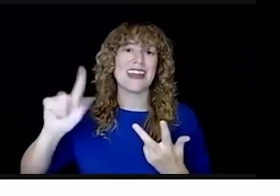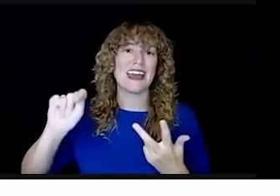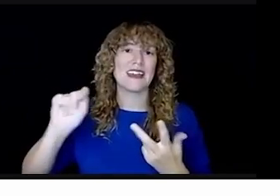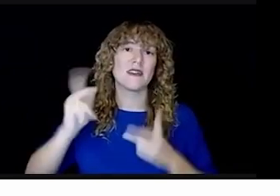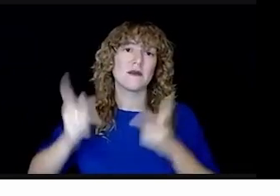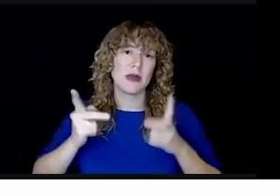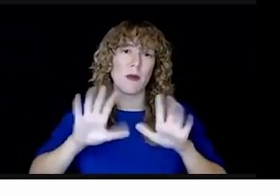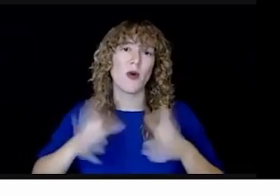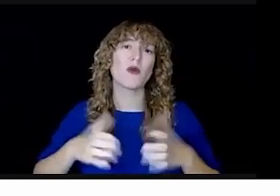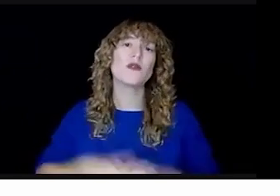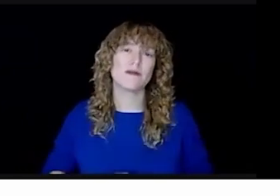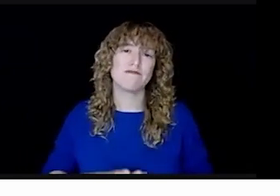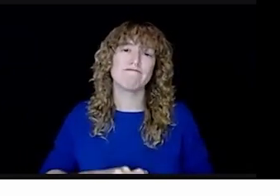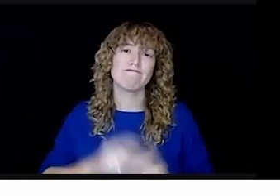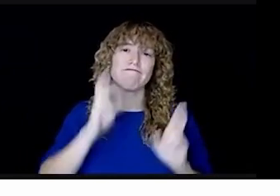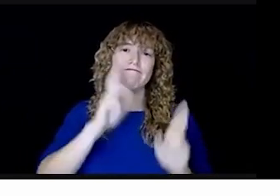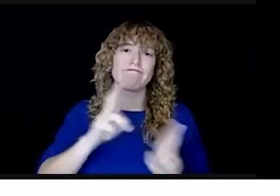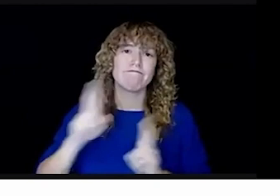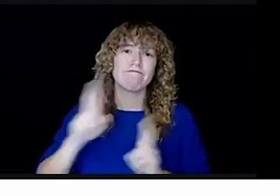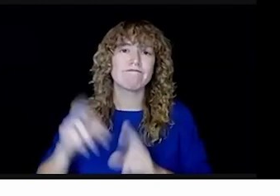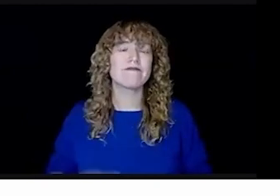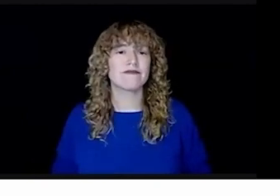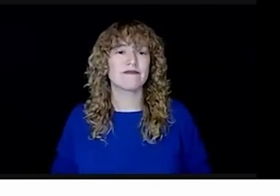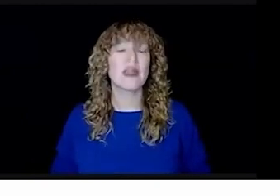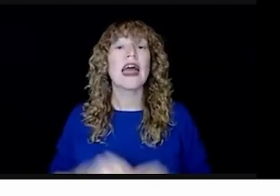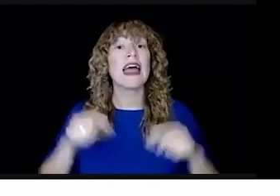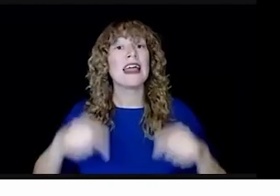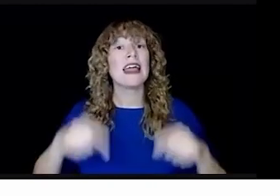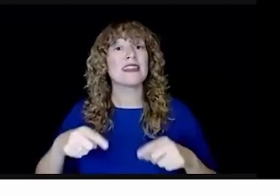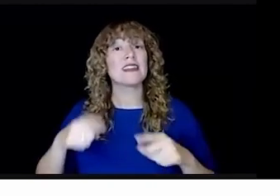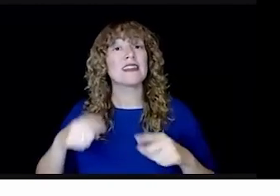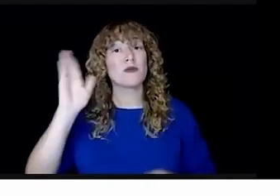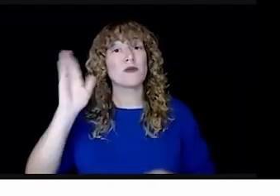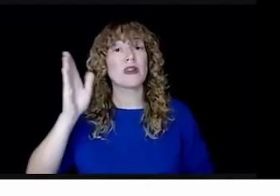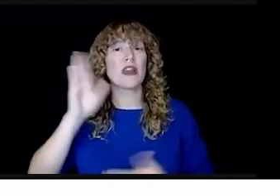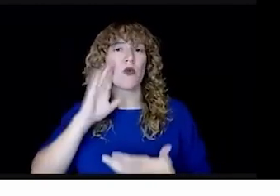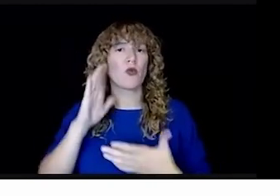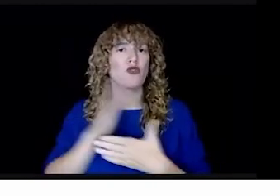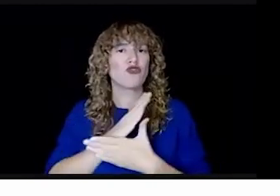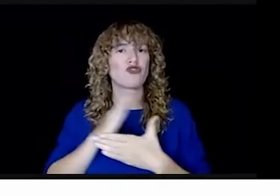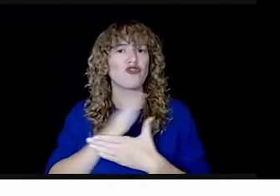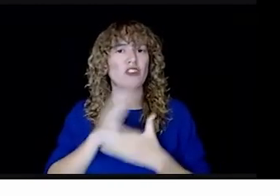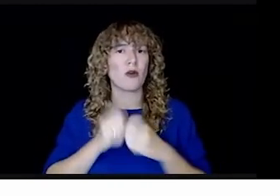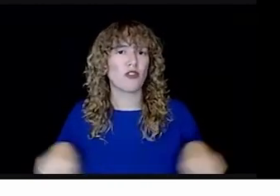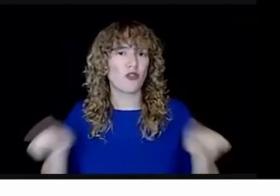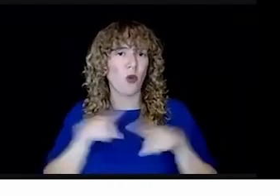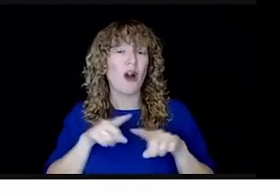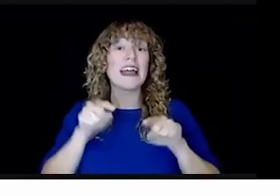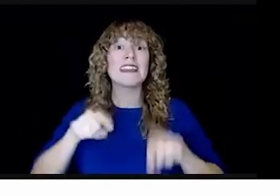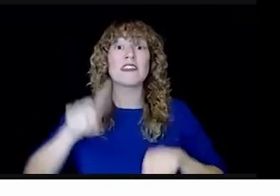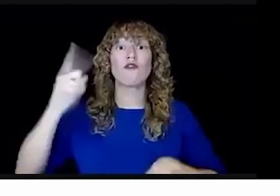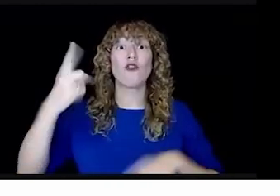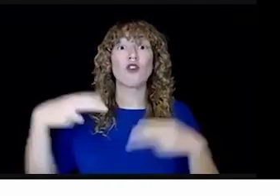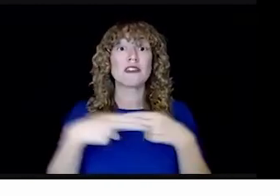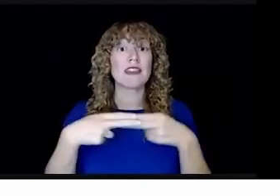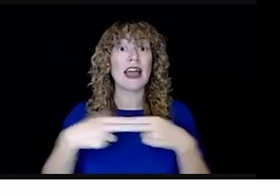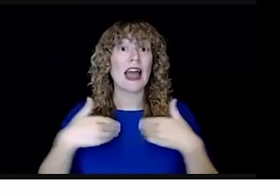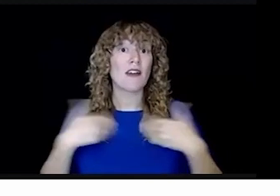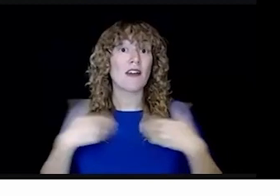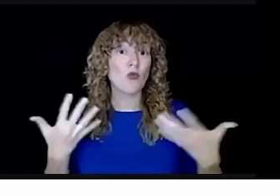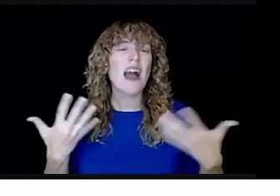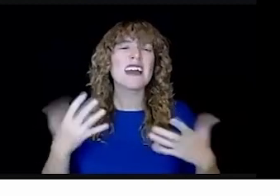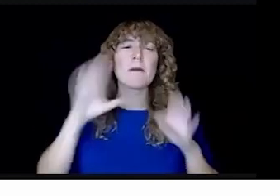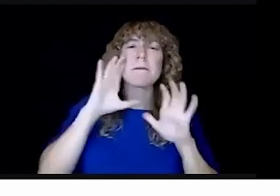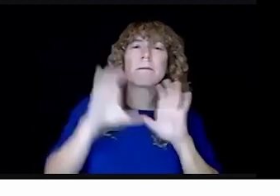We are sharing a presentation today, and on our title slide, we have some images of mobility devices, including